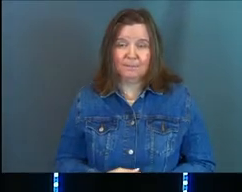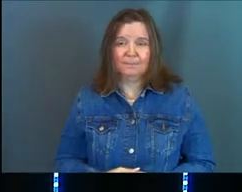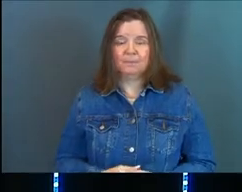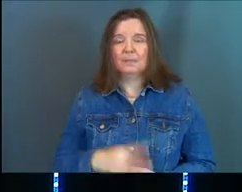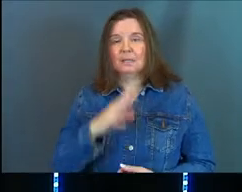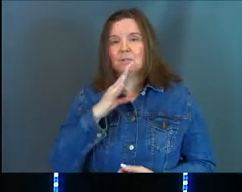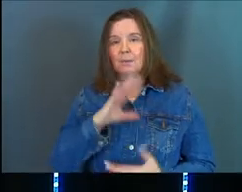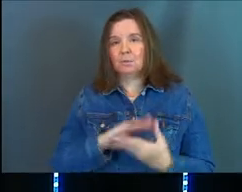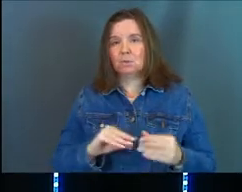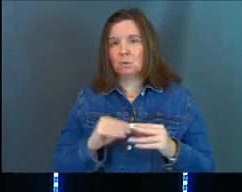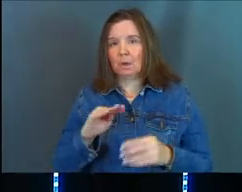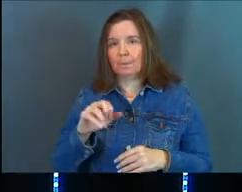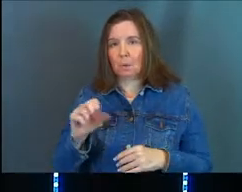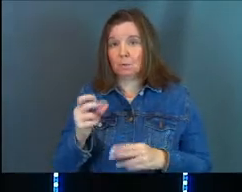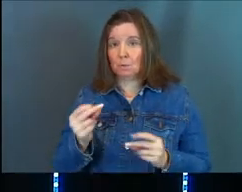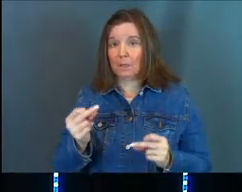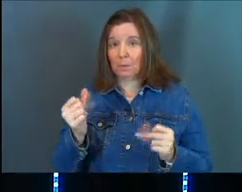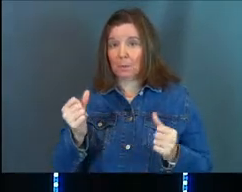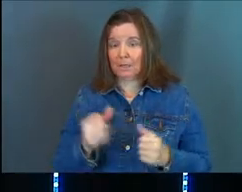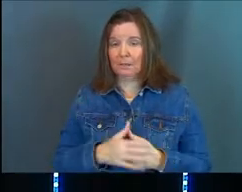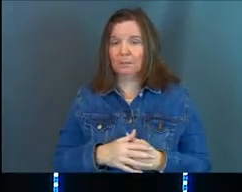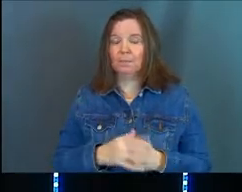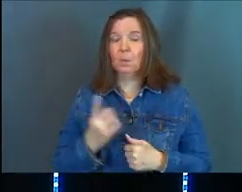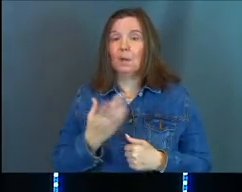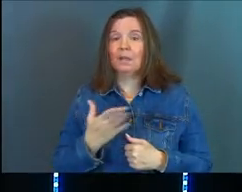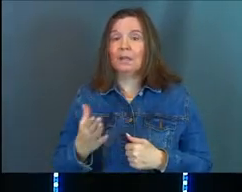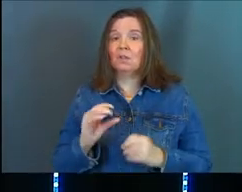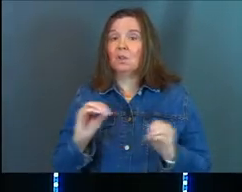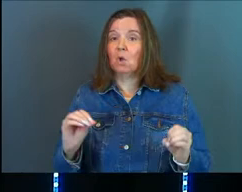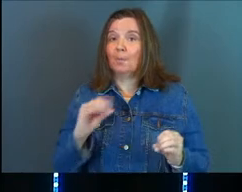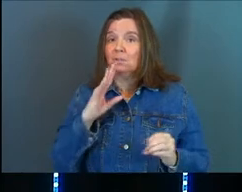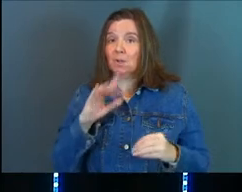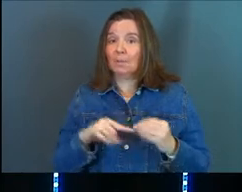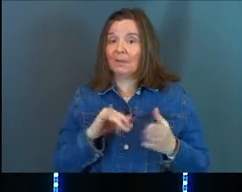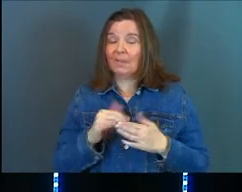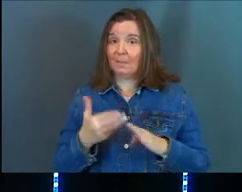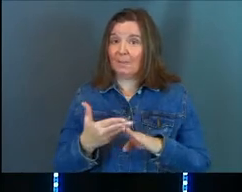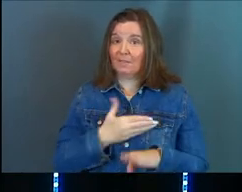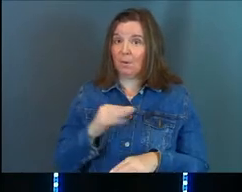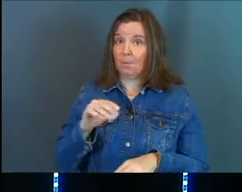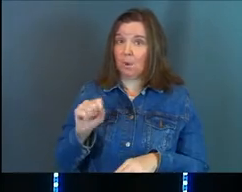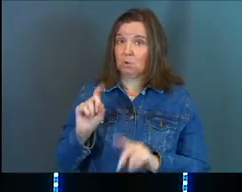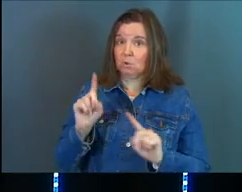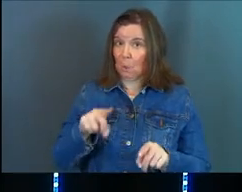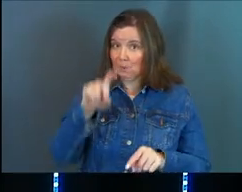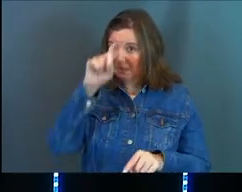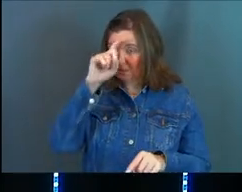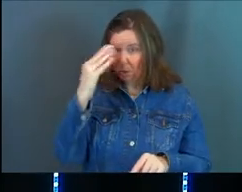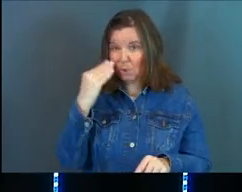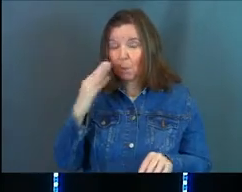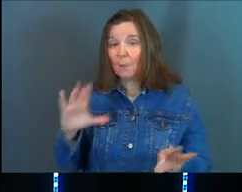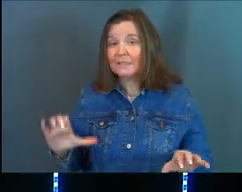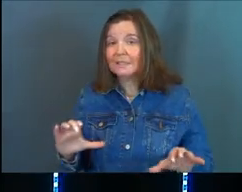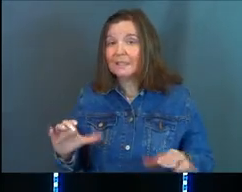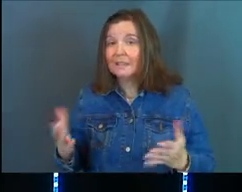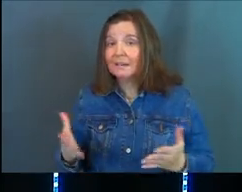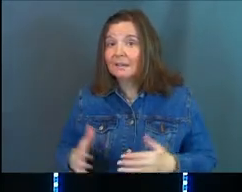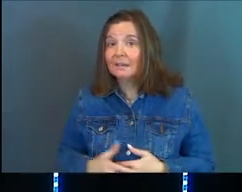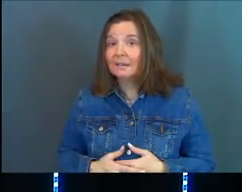So let's talk about the story of Moses just really quick. One of the things that nobody talks about is that before Moses goes to Egypt, do you know what he